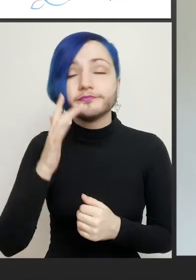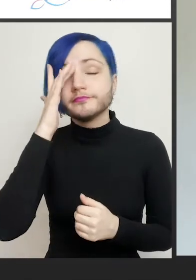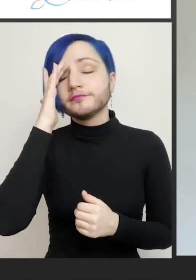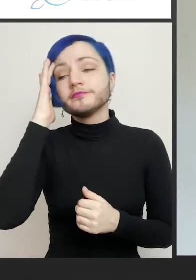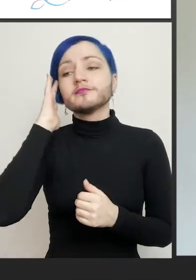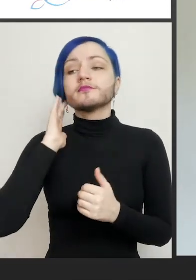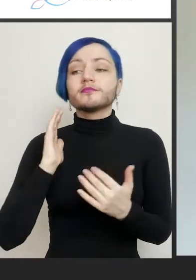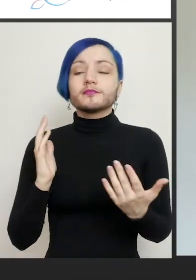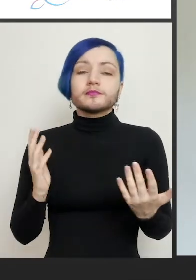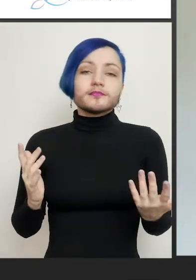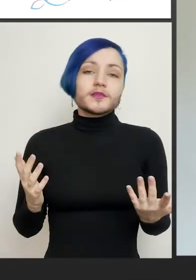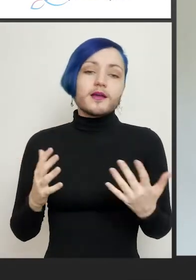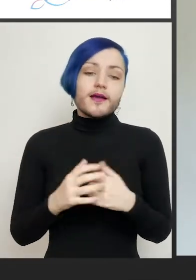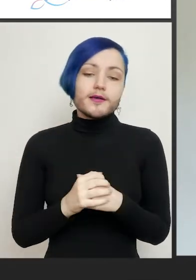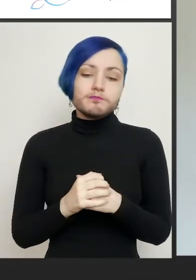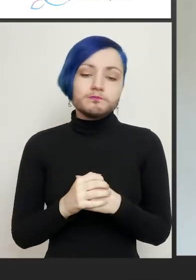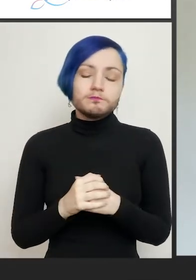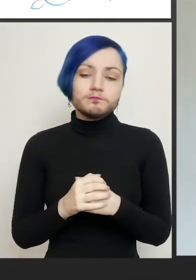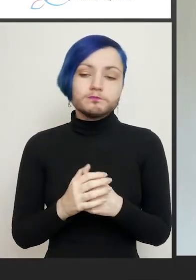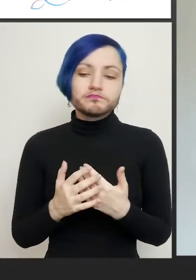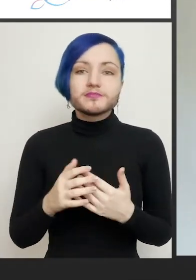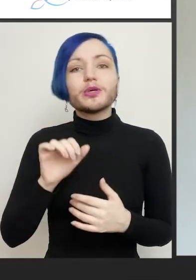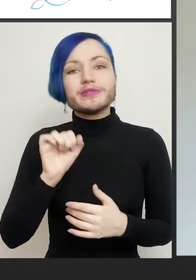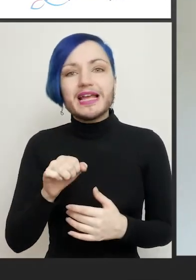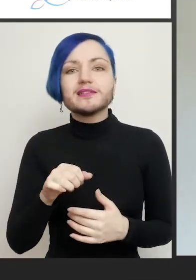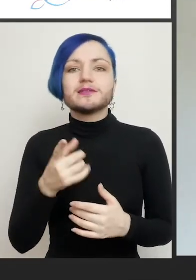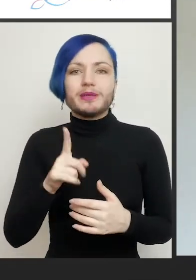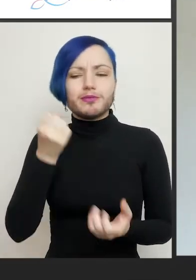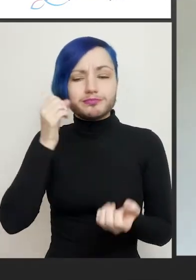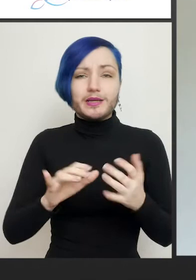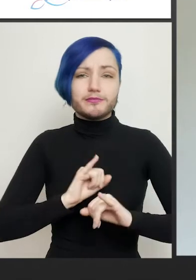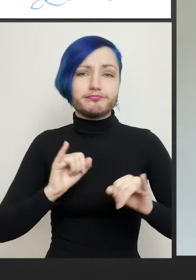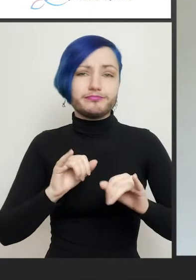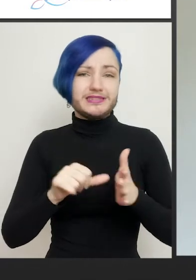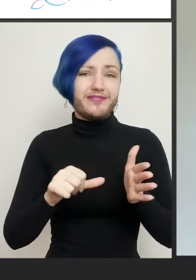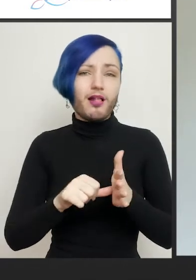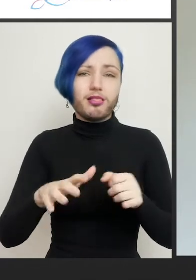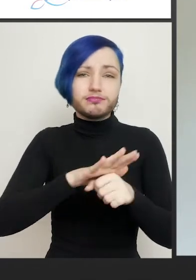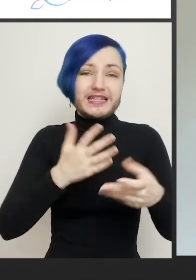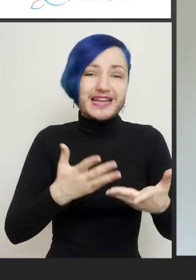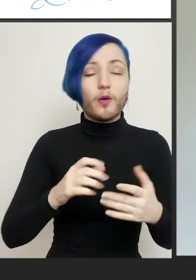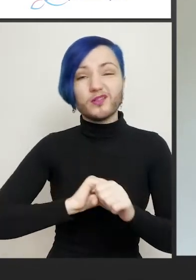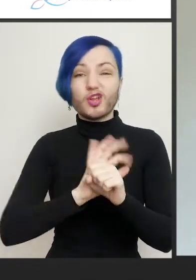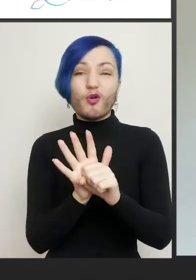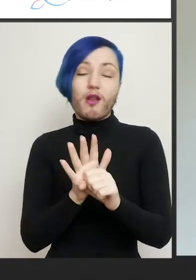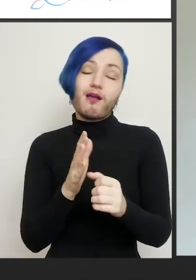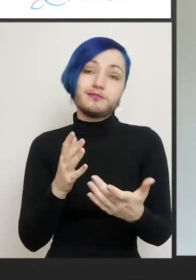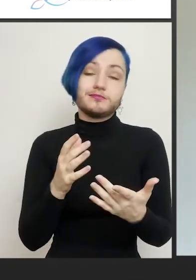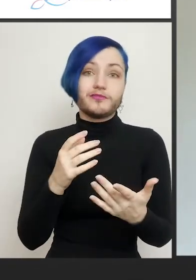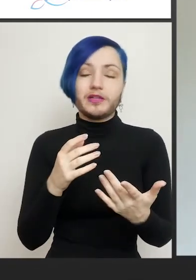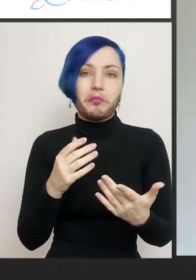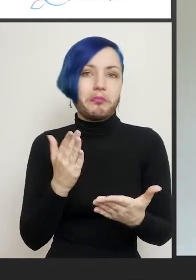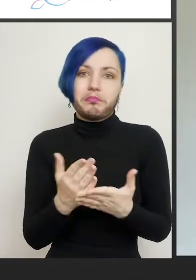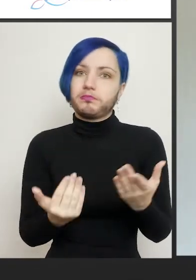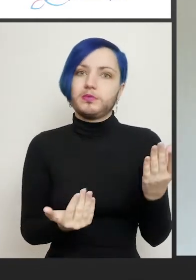Really, that, there is, even though that people might be going through something quite difficult right now, and the pandemic is very unprecedented, is that actually